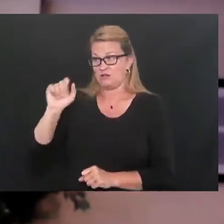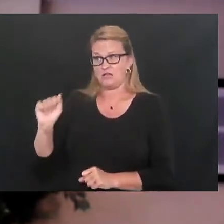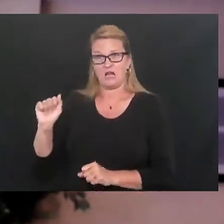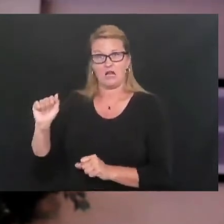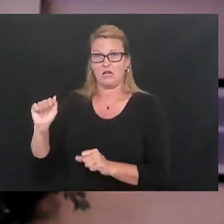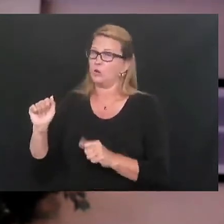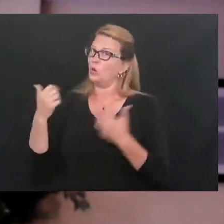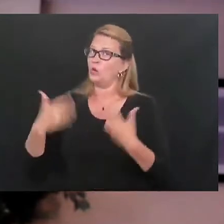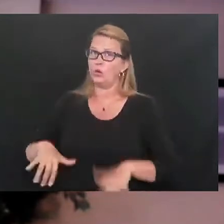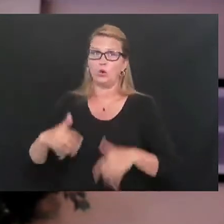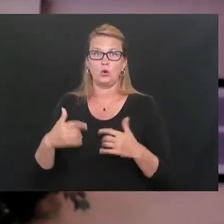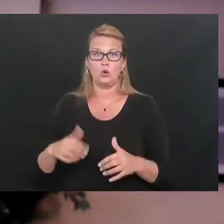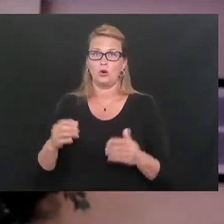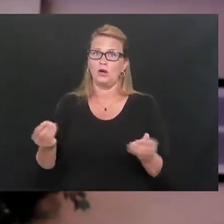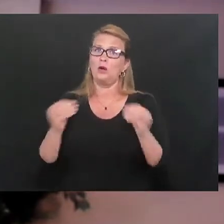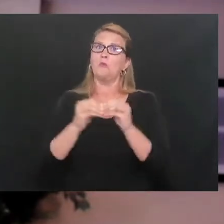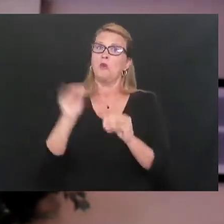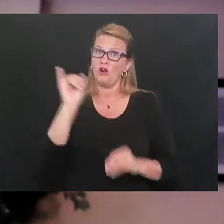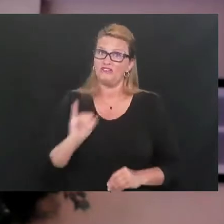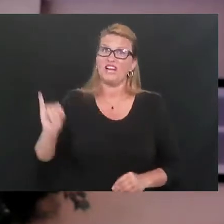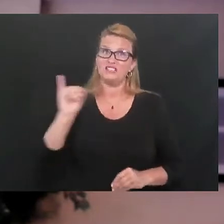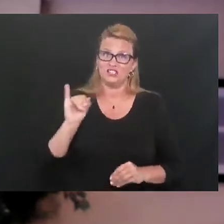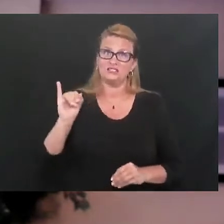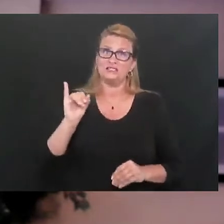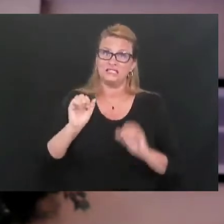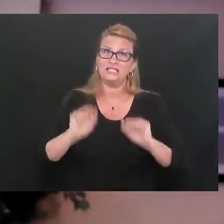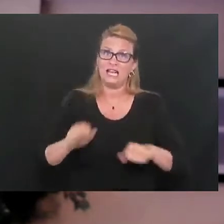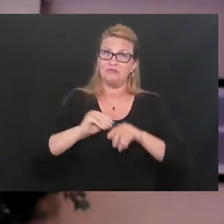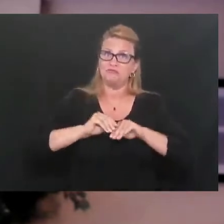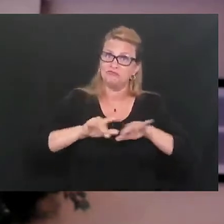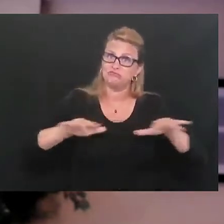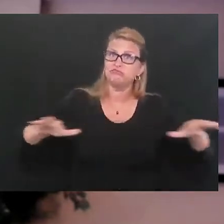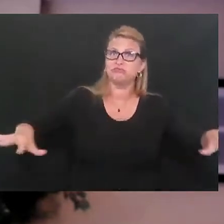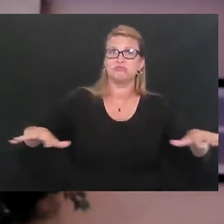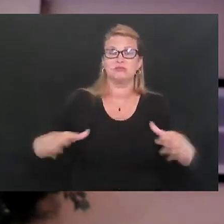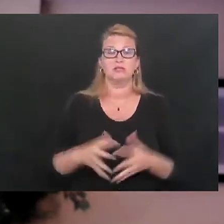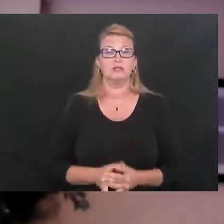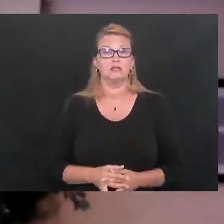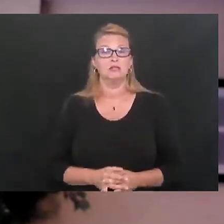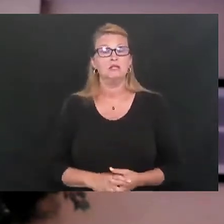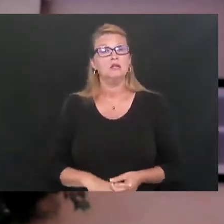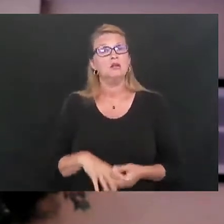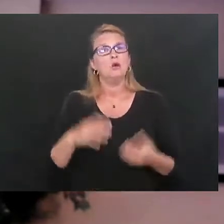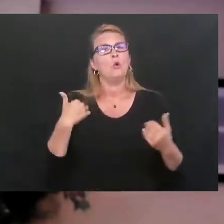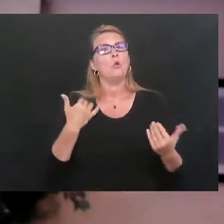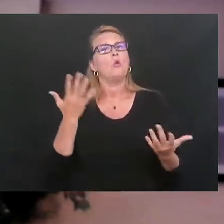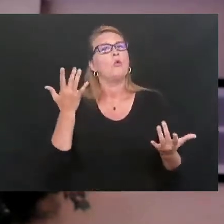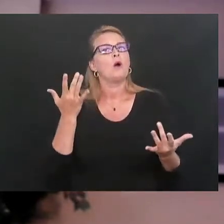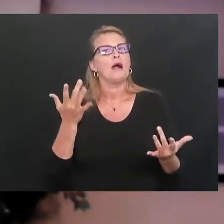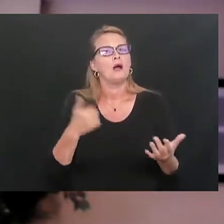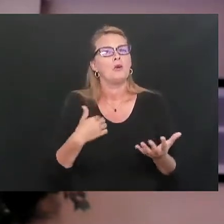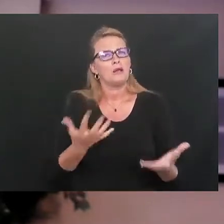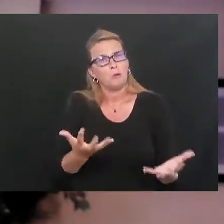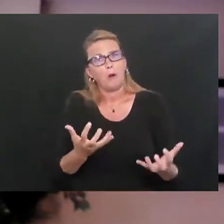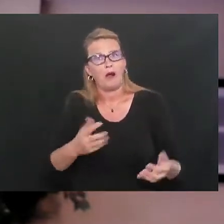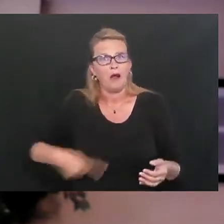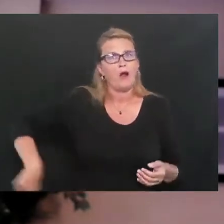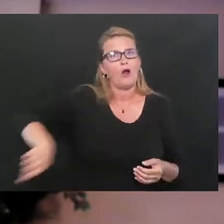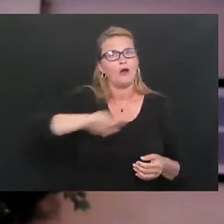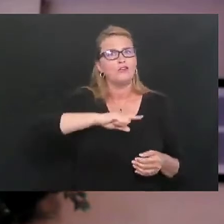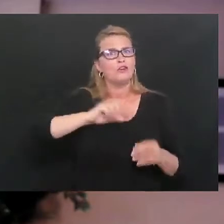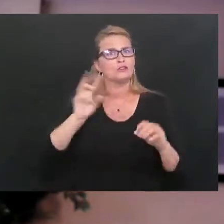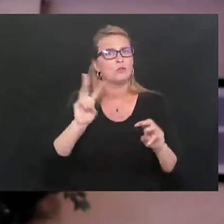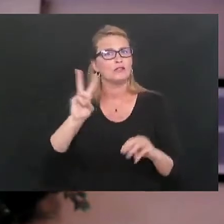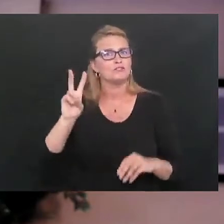the Delta variant is, and that's the reason why we are very, very much encouraging all West Virginians to choose